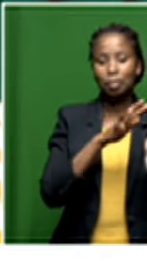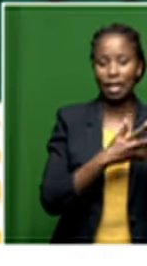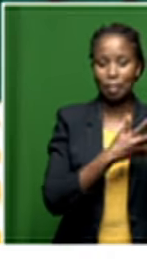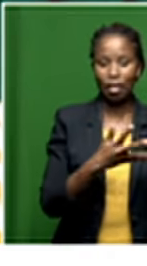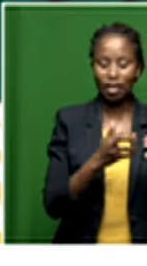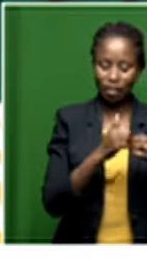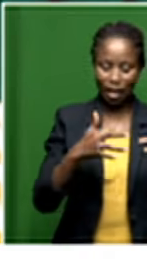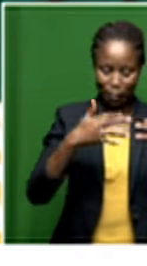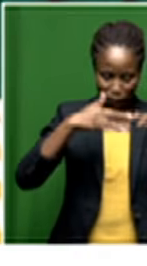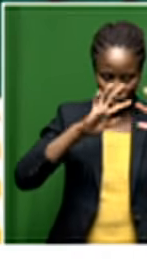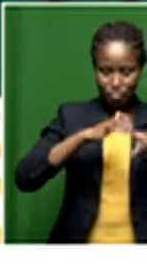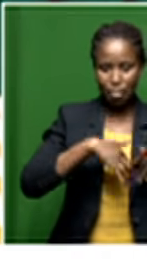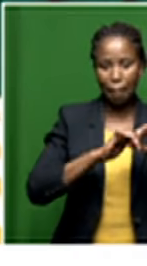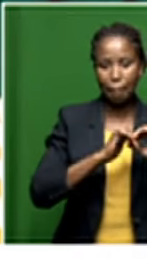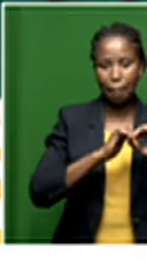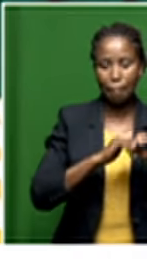the IEC will now